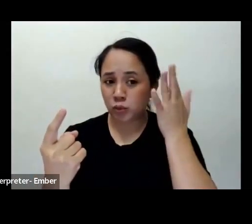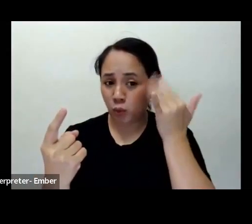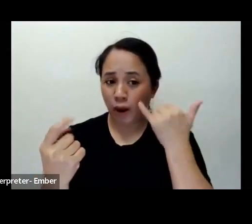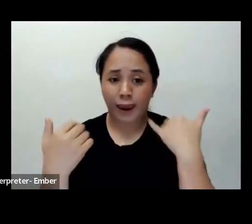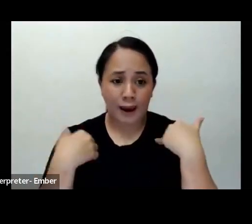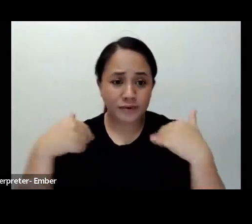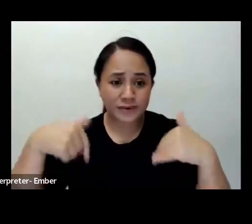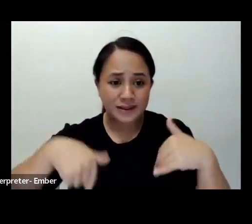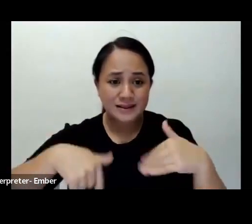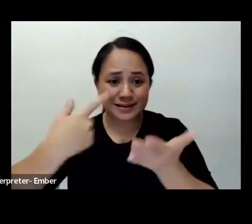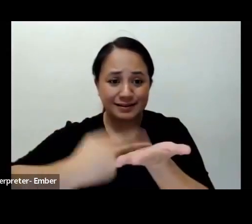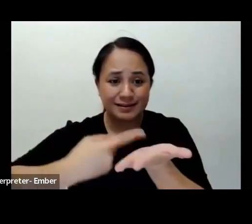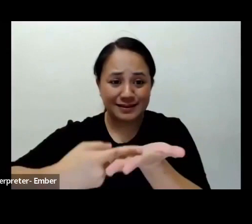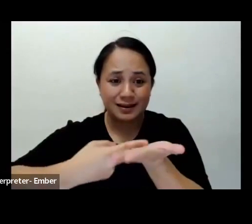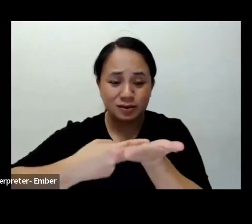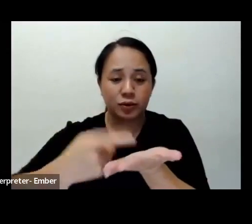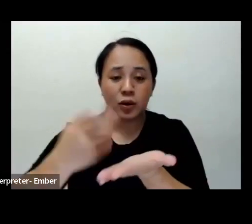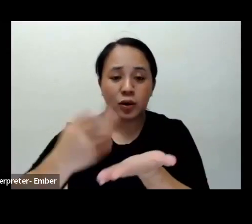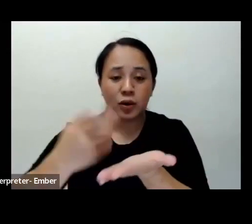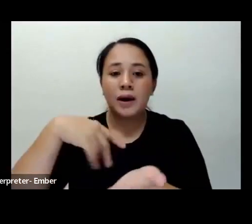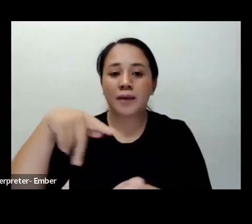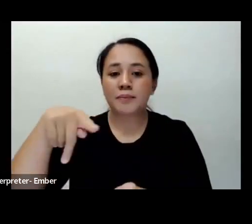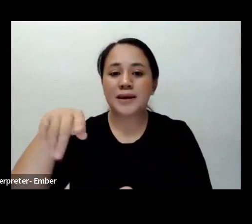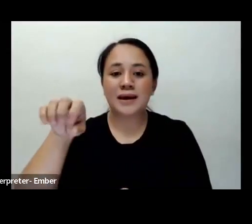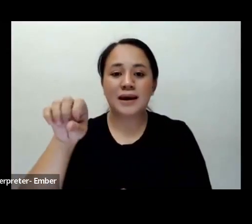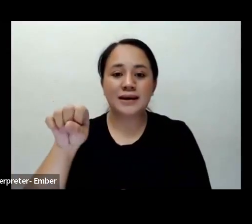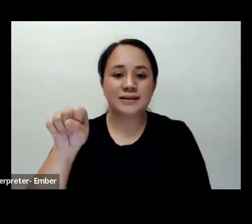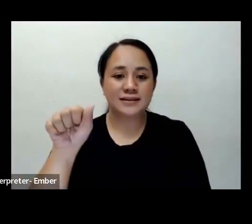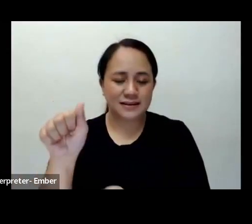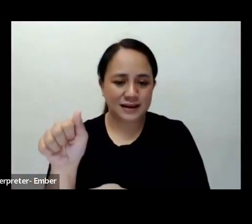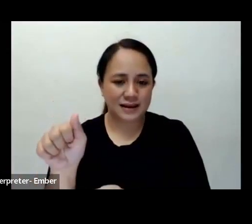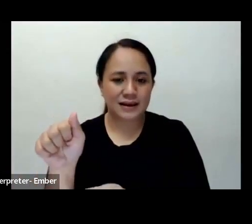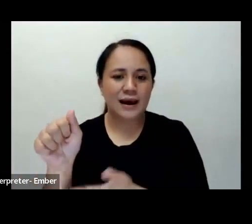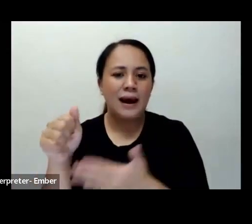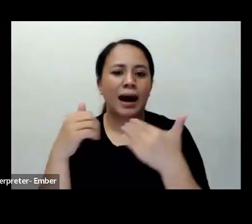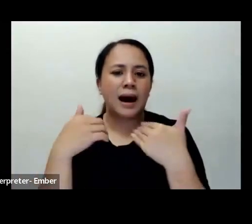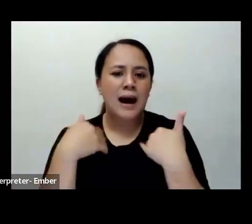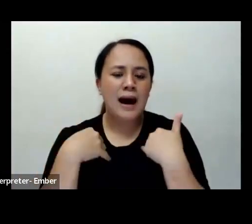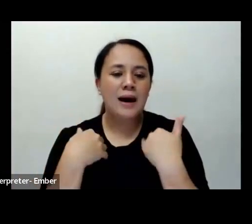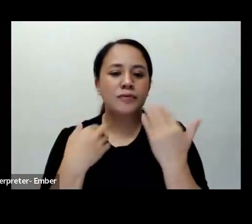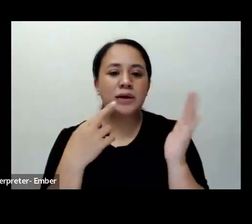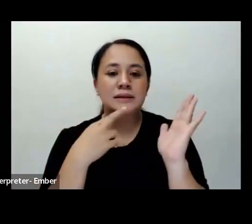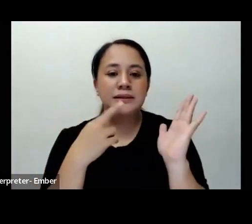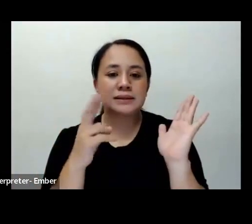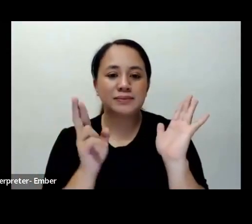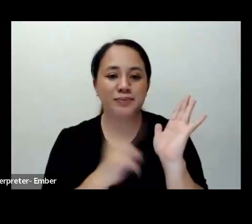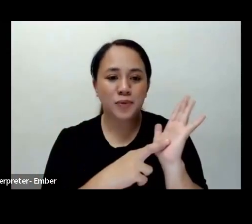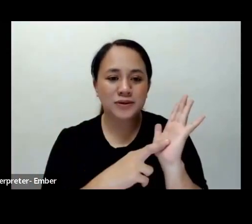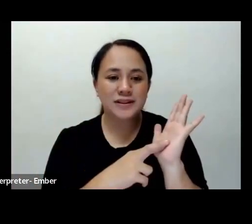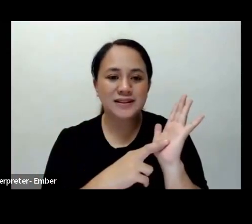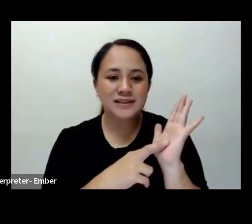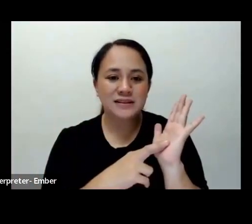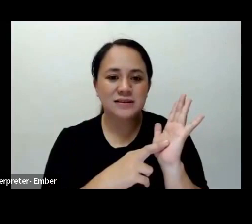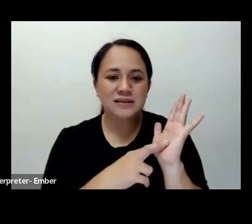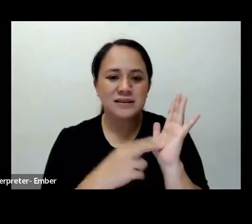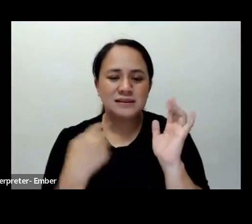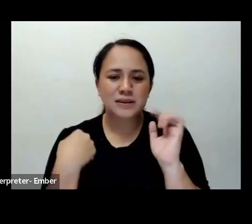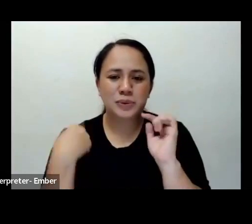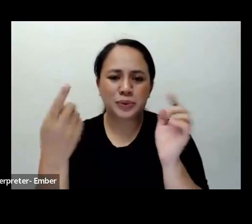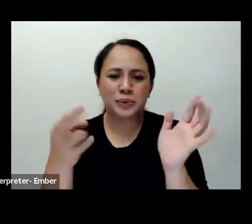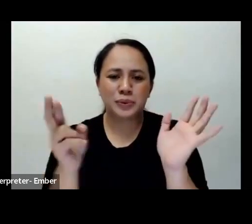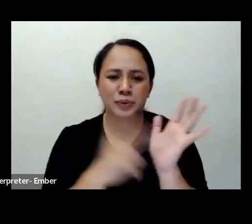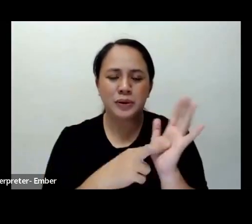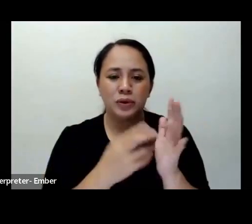discourse is because the PSA has been reporting through the